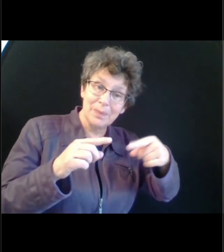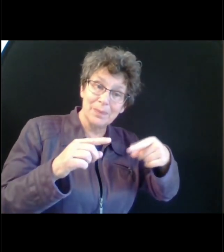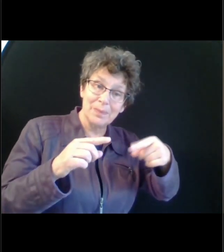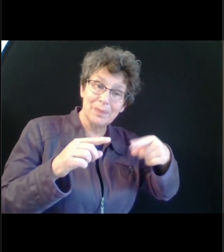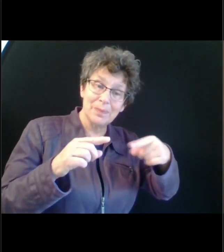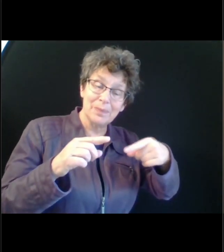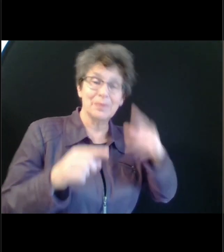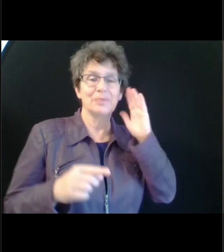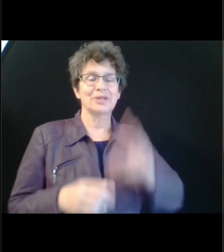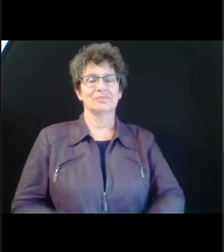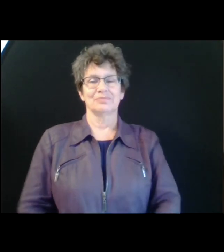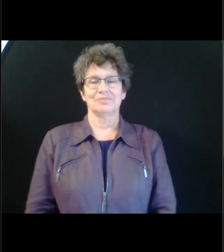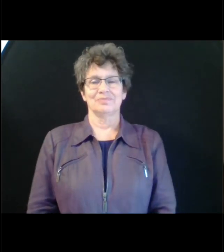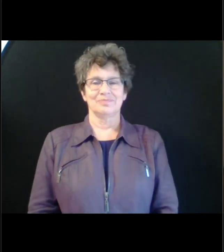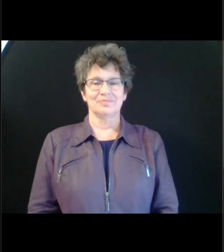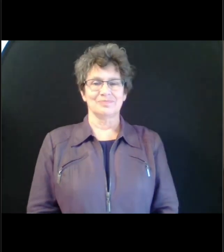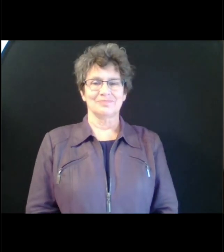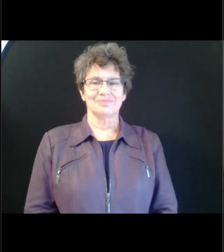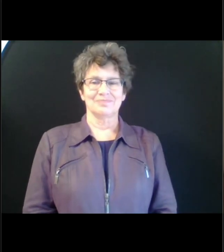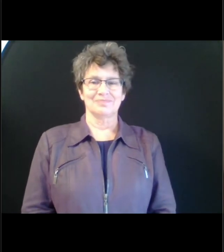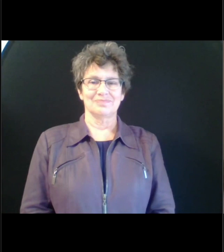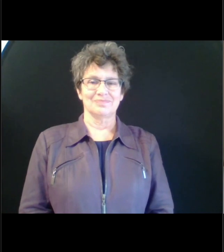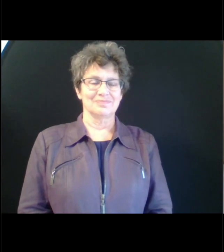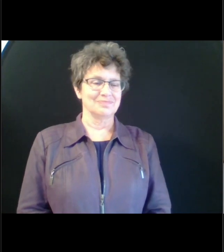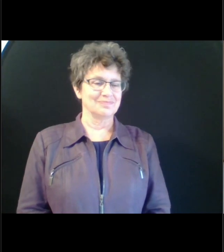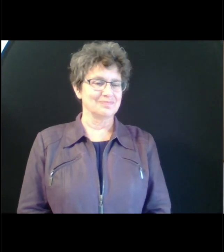Yeah. Let's go.